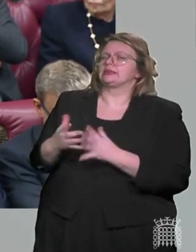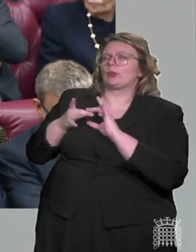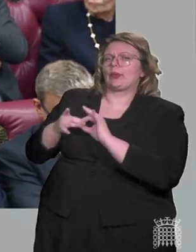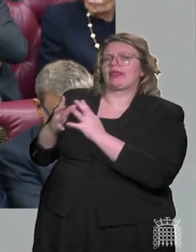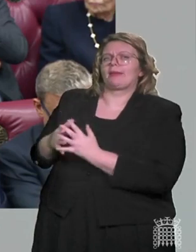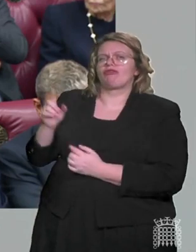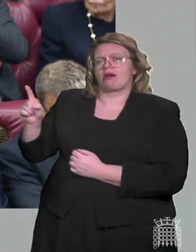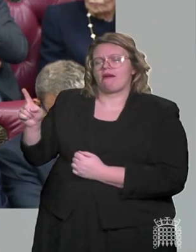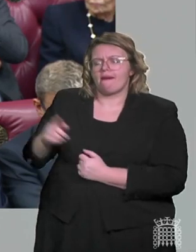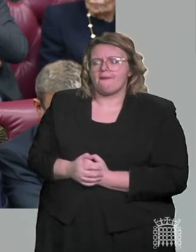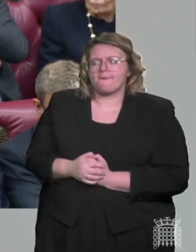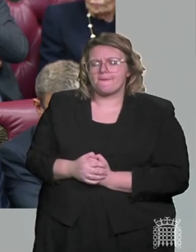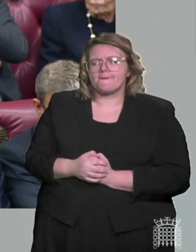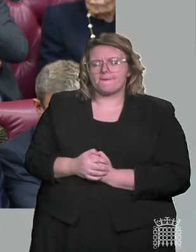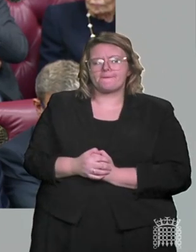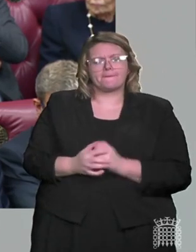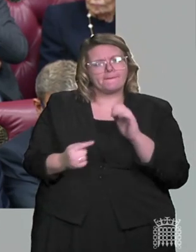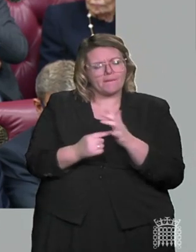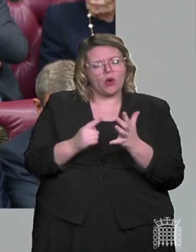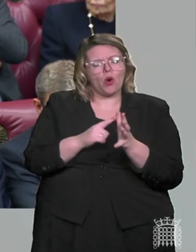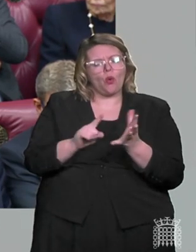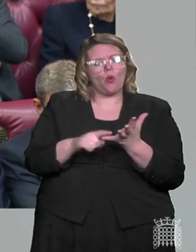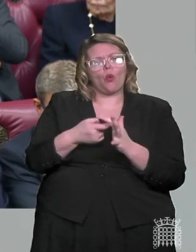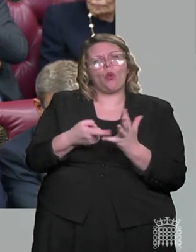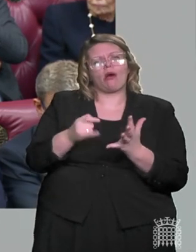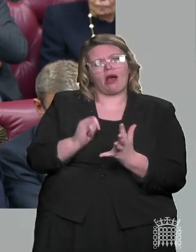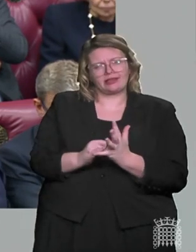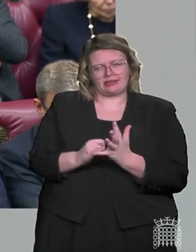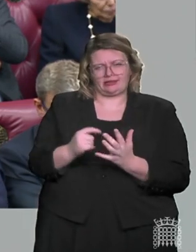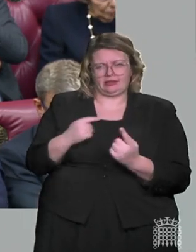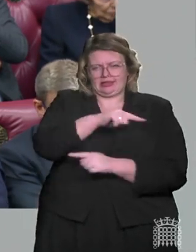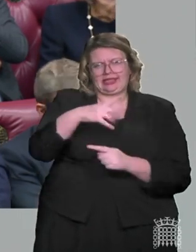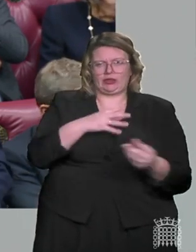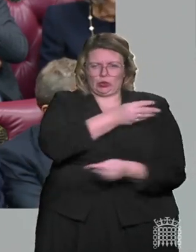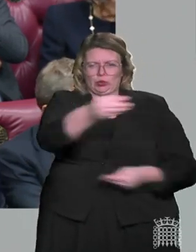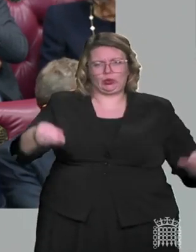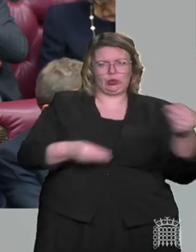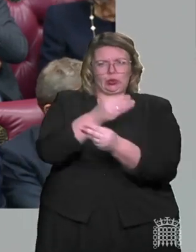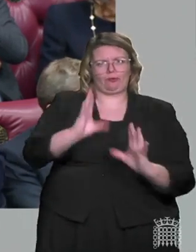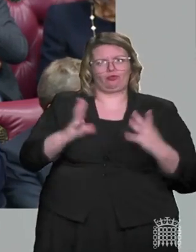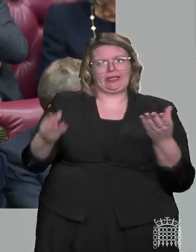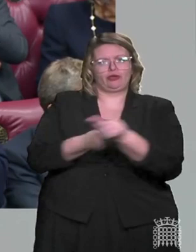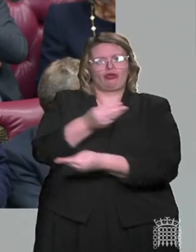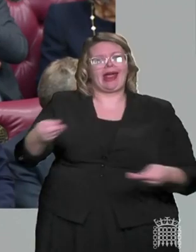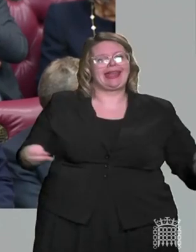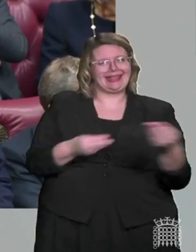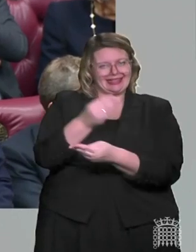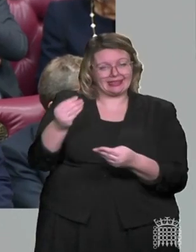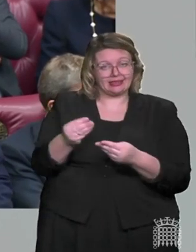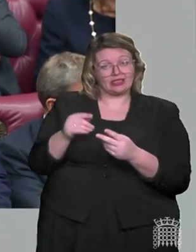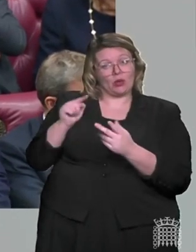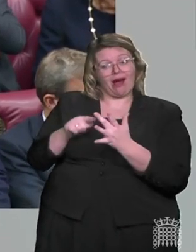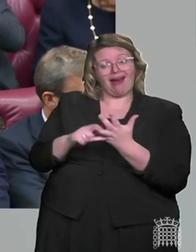it's essential that AUKUS partners can trade freely between each other in defence equipment. And I'm pleased to say we have made some